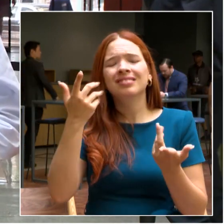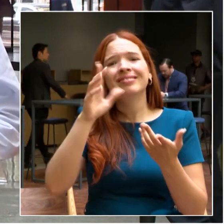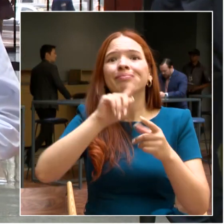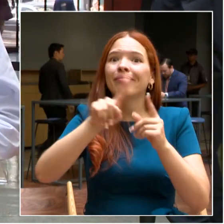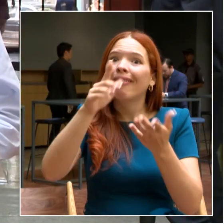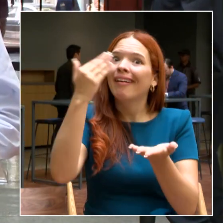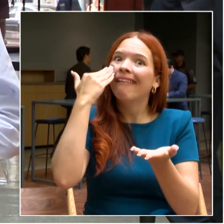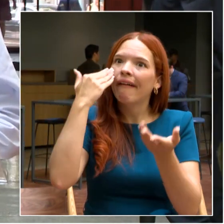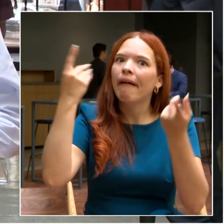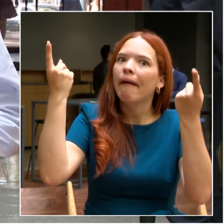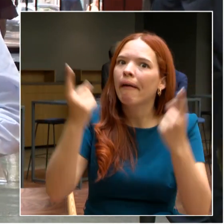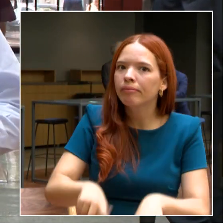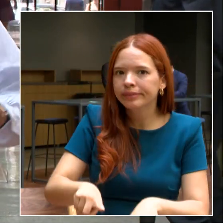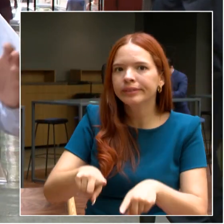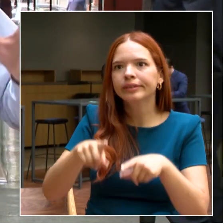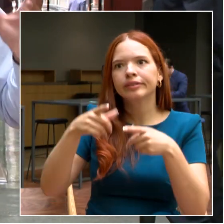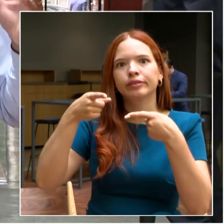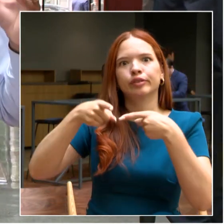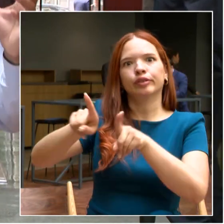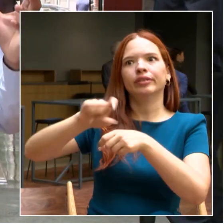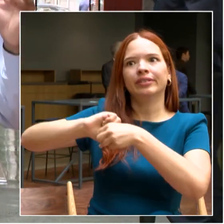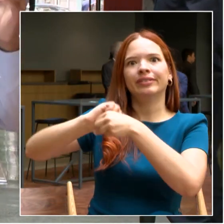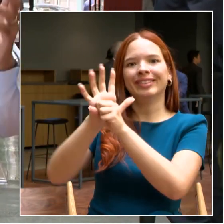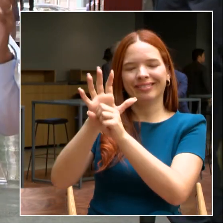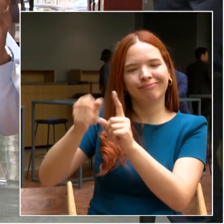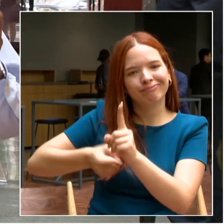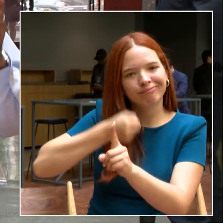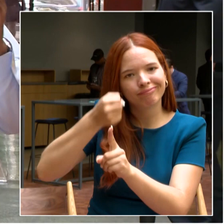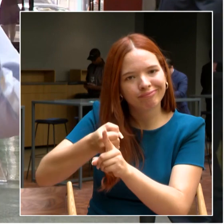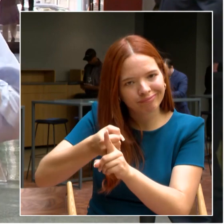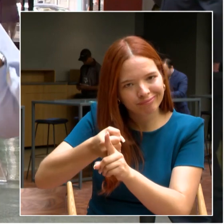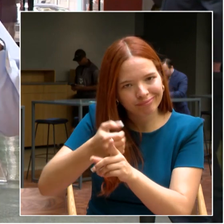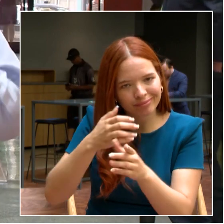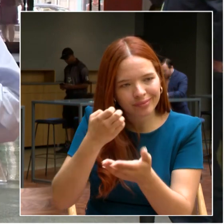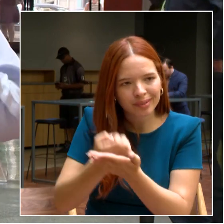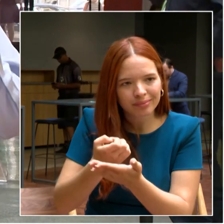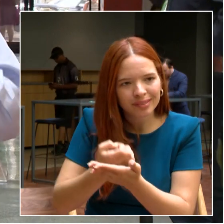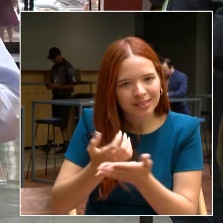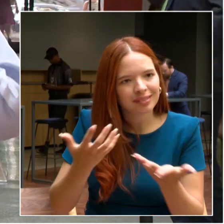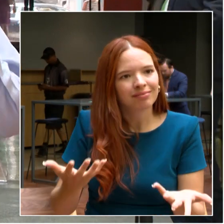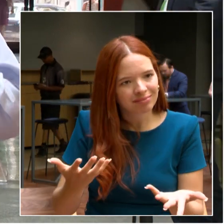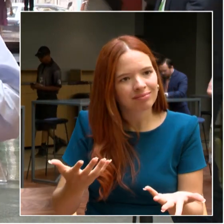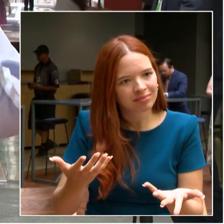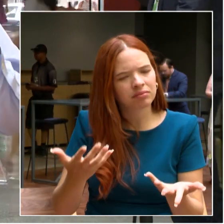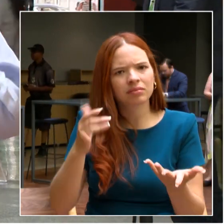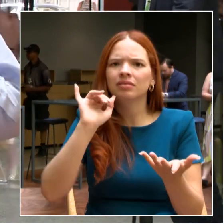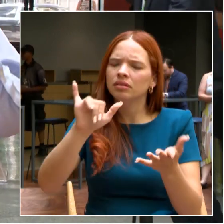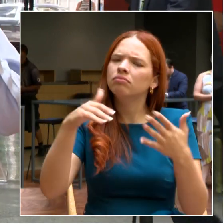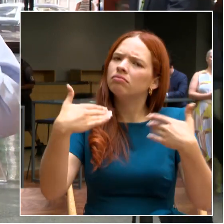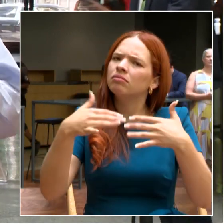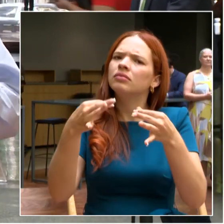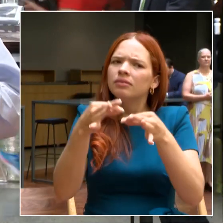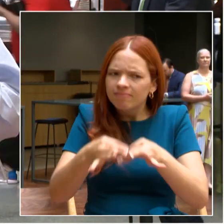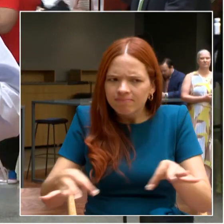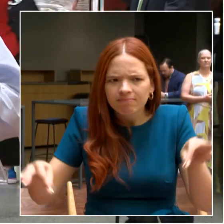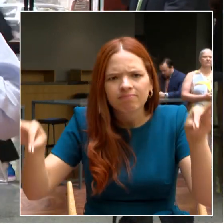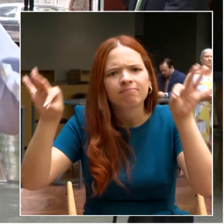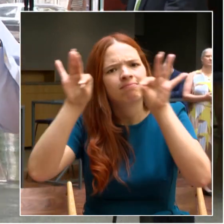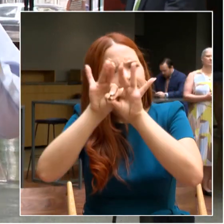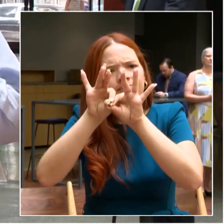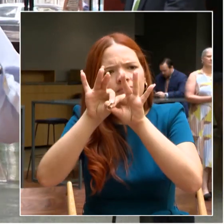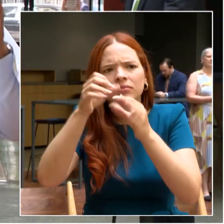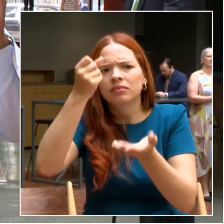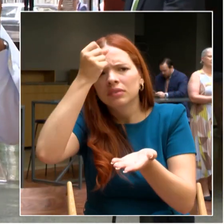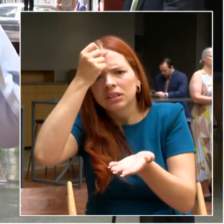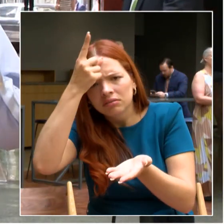the advent of telecommuting. We've decided it's really important not only to build on the mayor's downtown action plan,